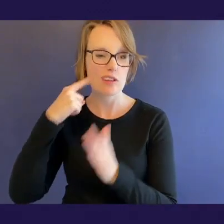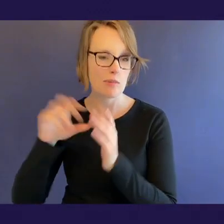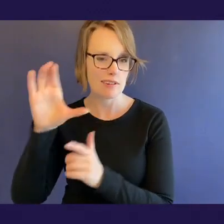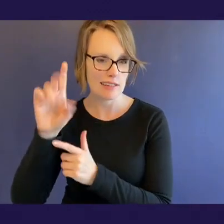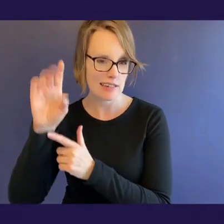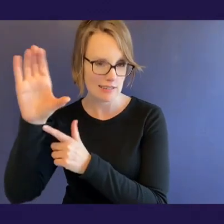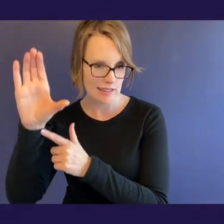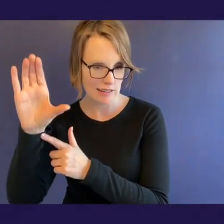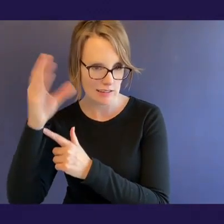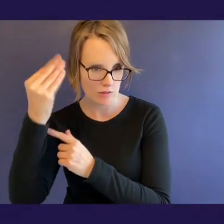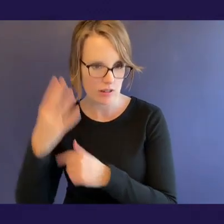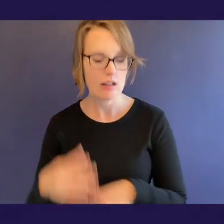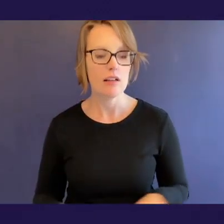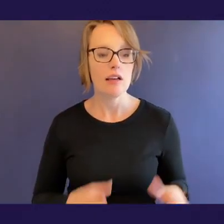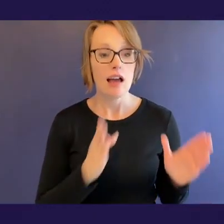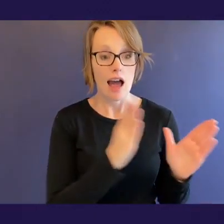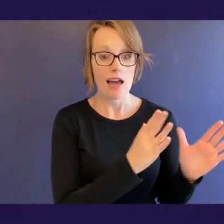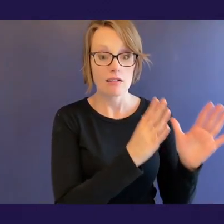post-exposure notifications, or